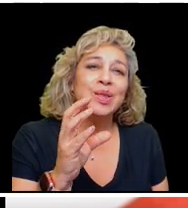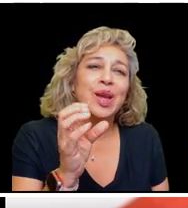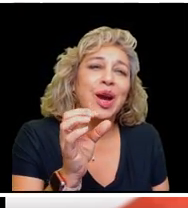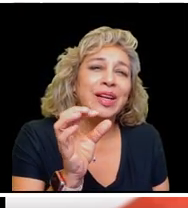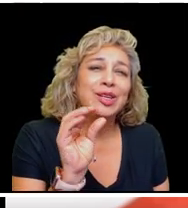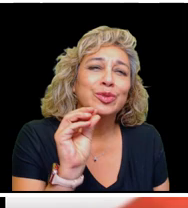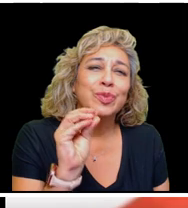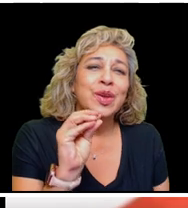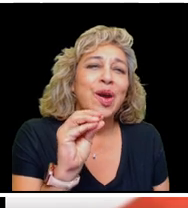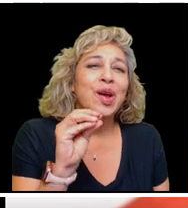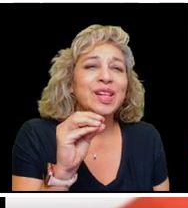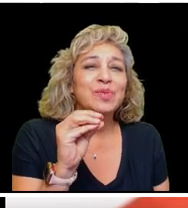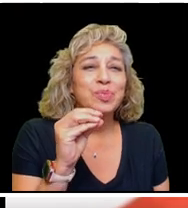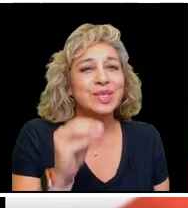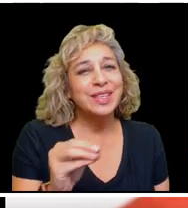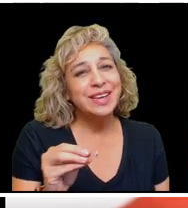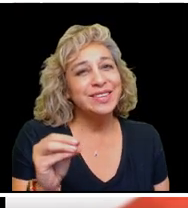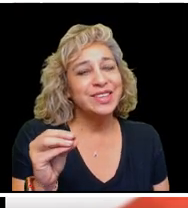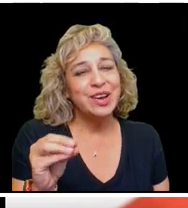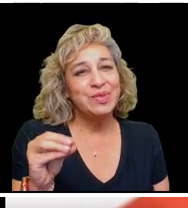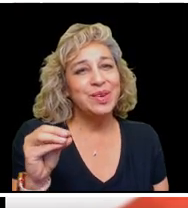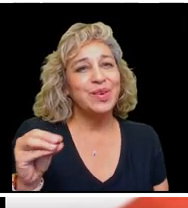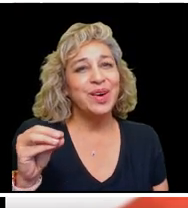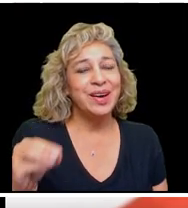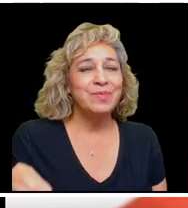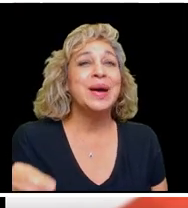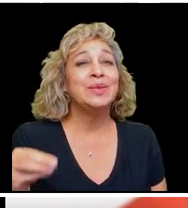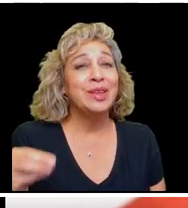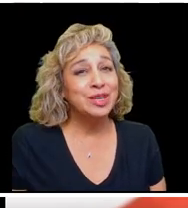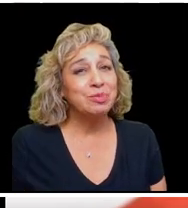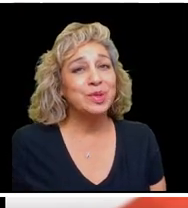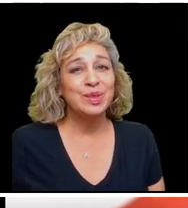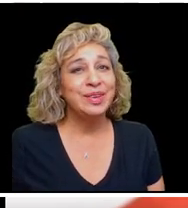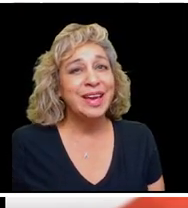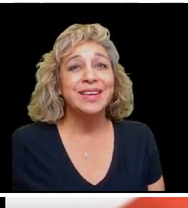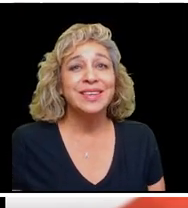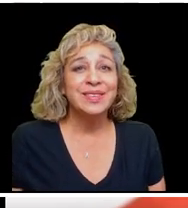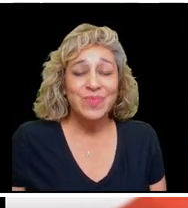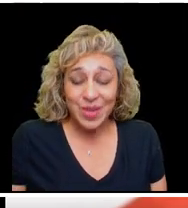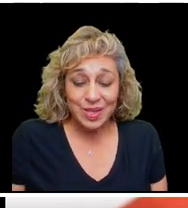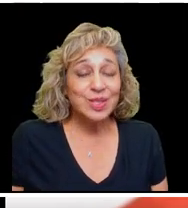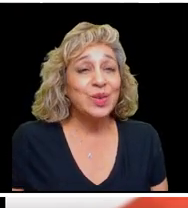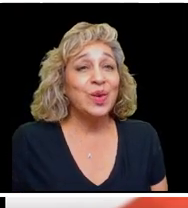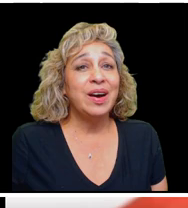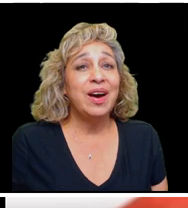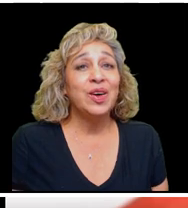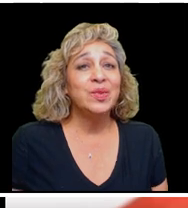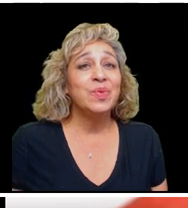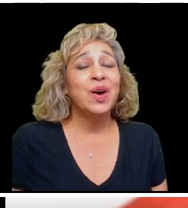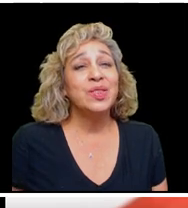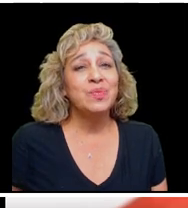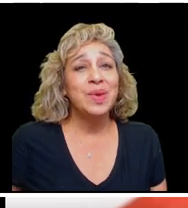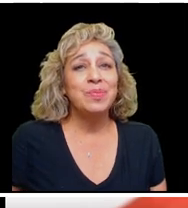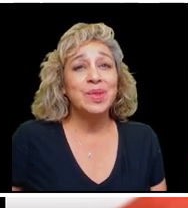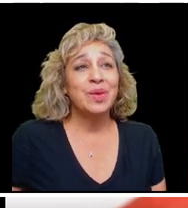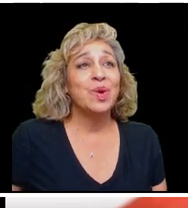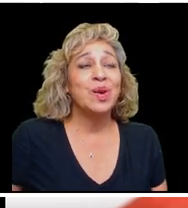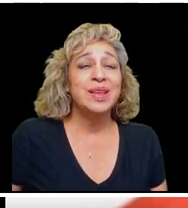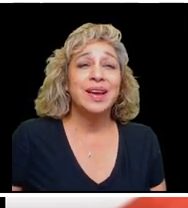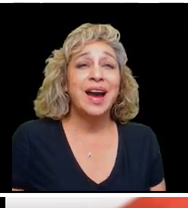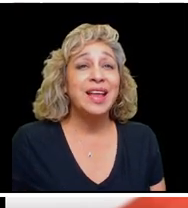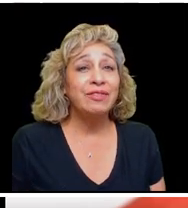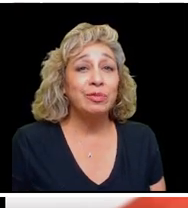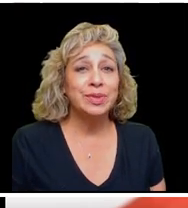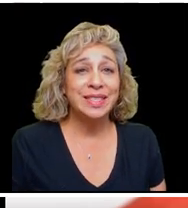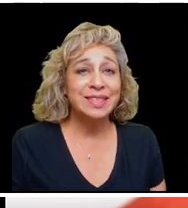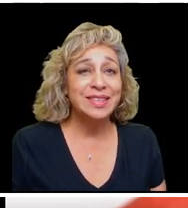got it they got a little a little percentage of the amount they were supposed to get so all the other people that were